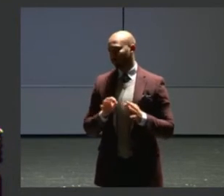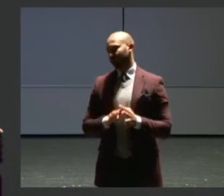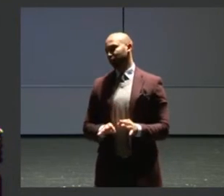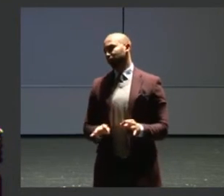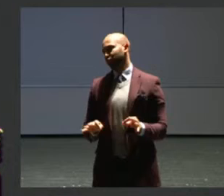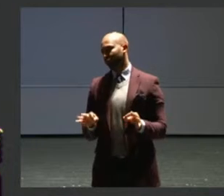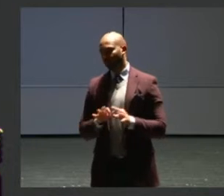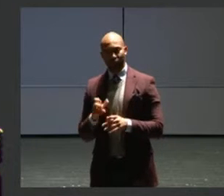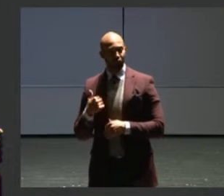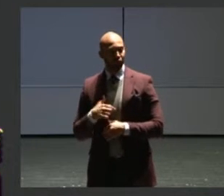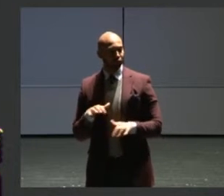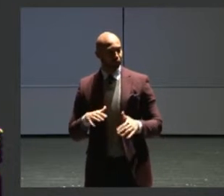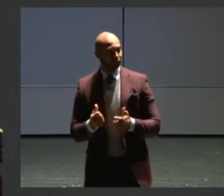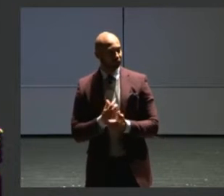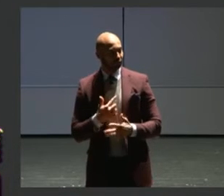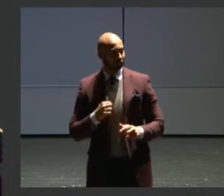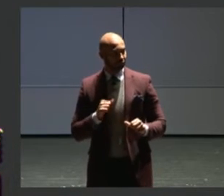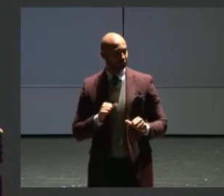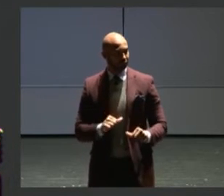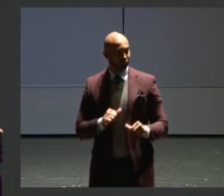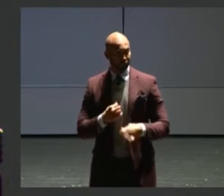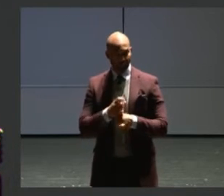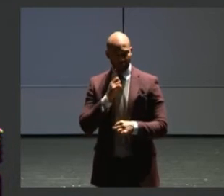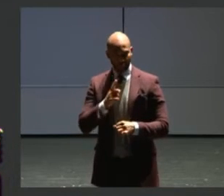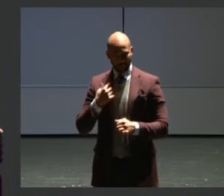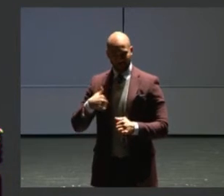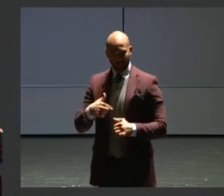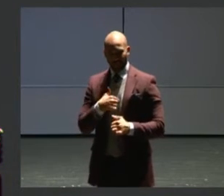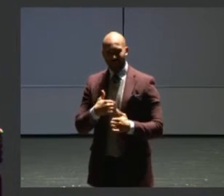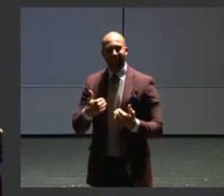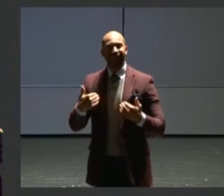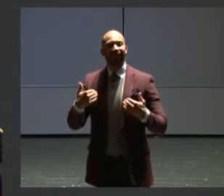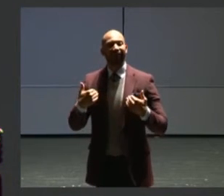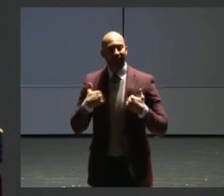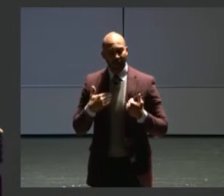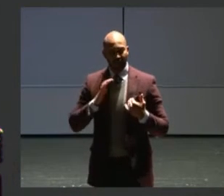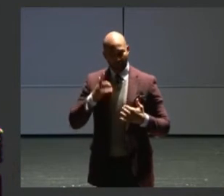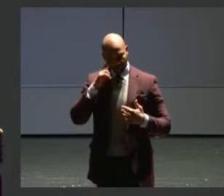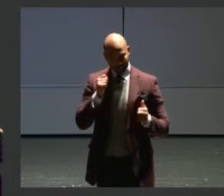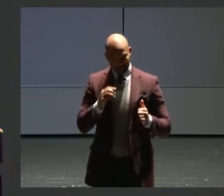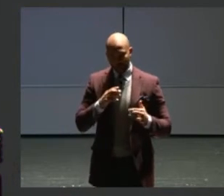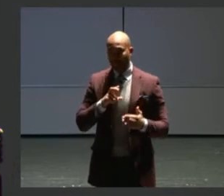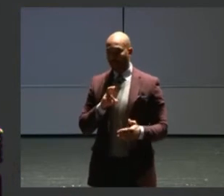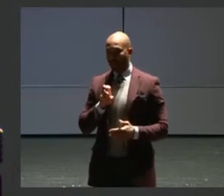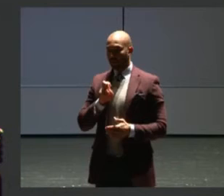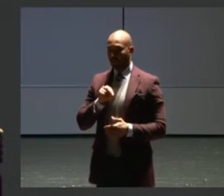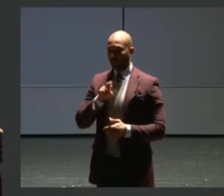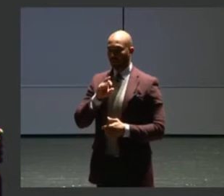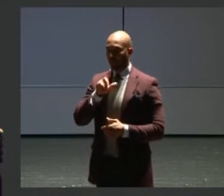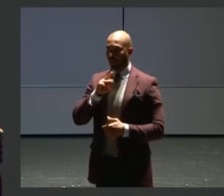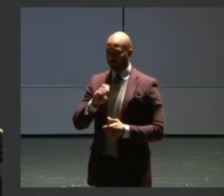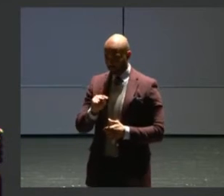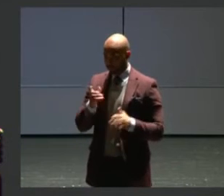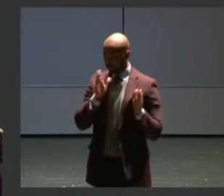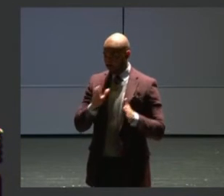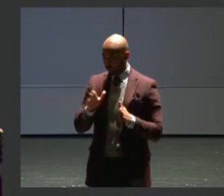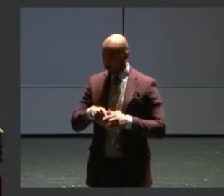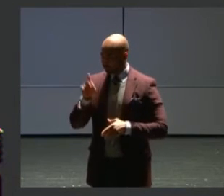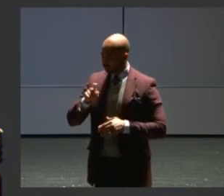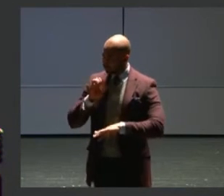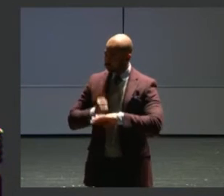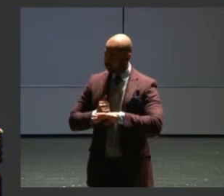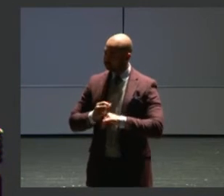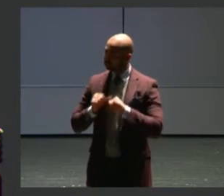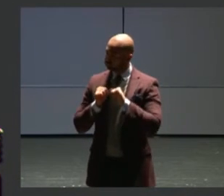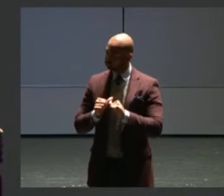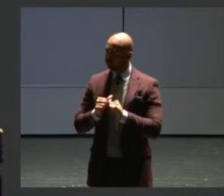we all do everything that we can to execute successfully our strategic enrollment management plan. For the first time in the